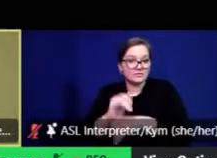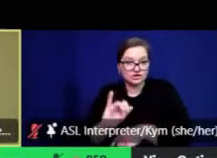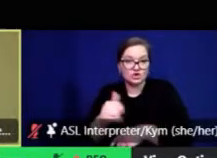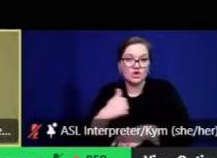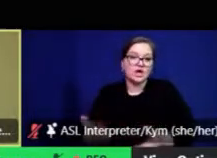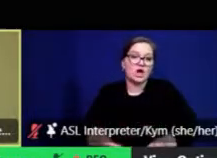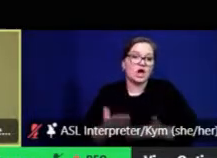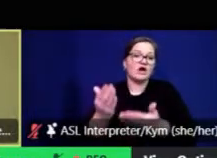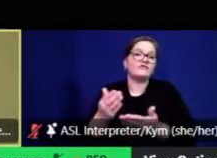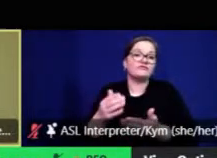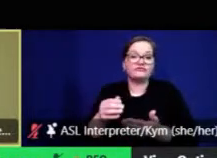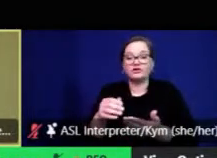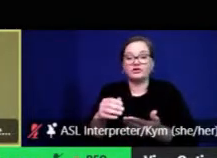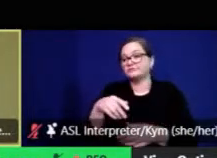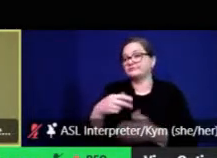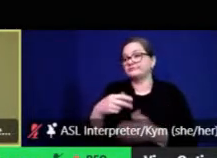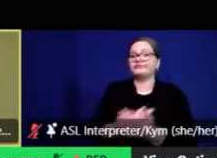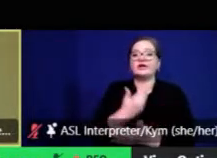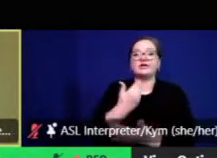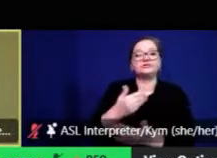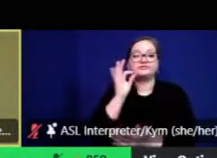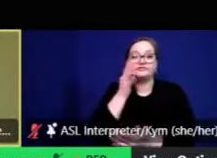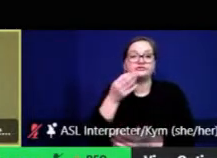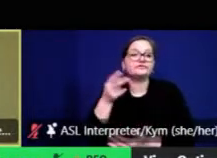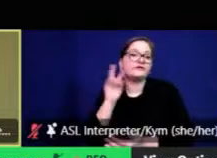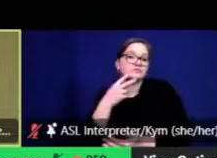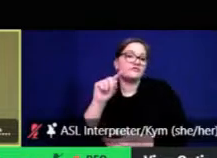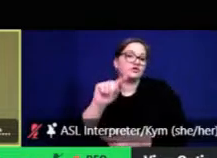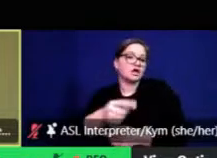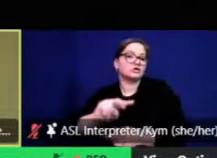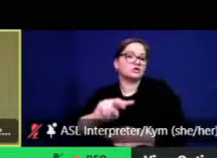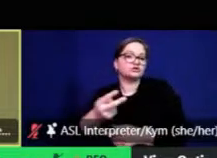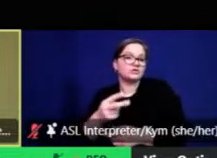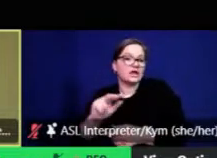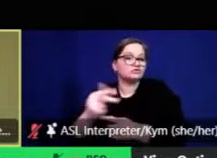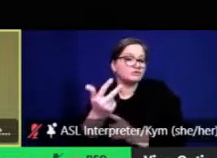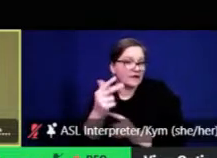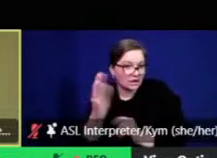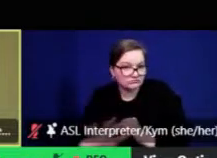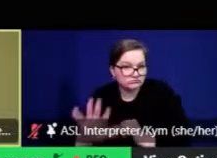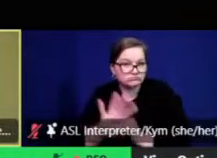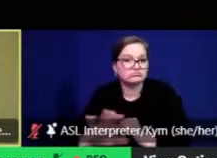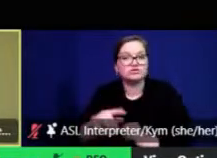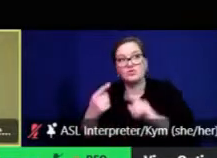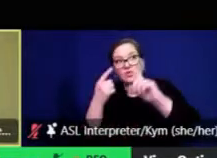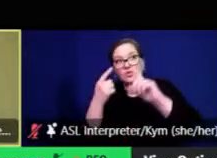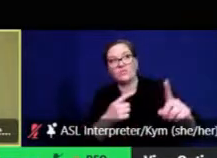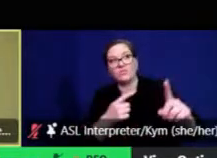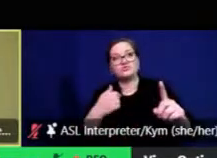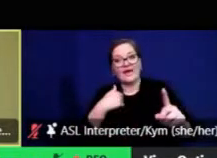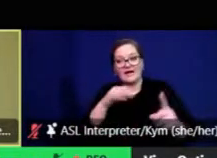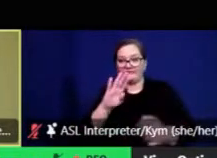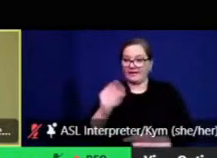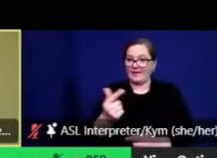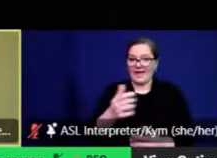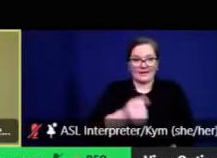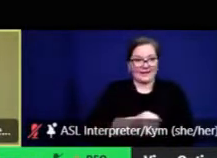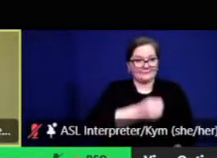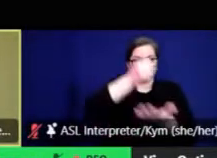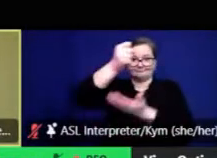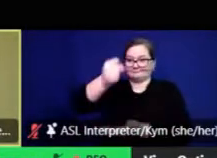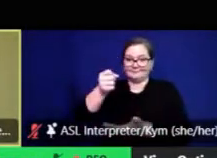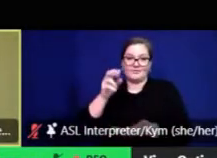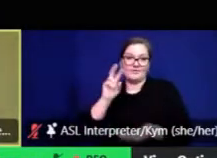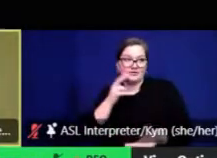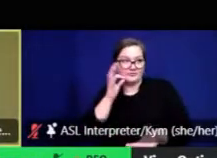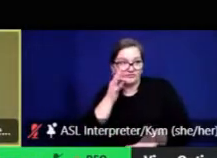goal is that you're going home with a bag of fresh fruits and vegetables and not paying too much money for them. And then they're